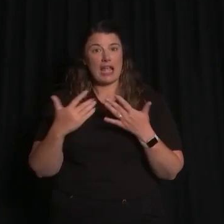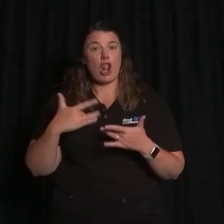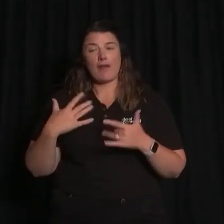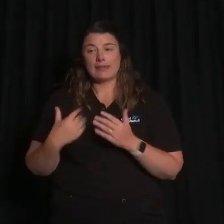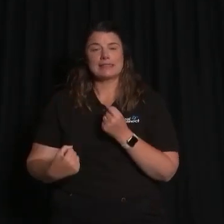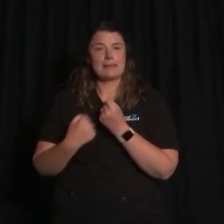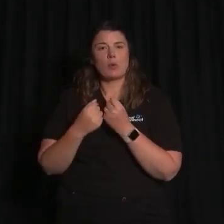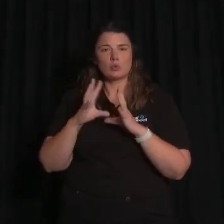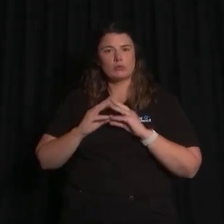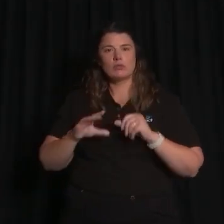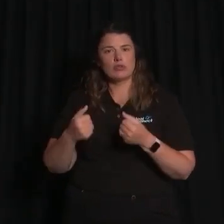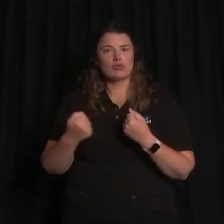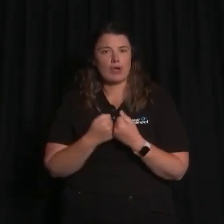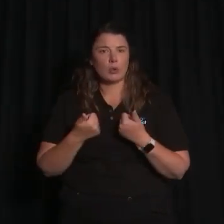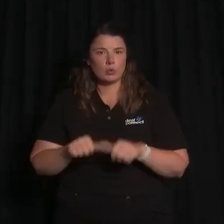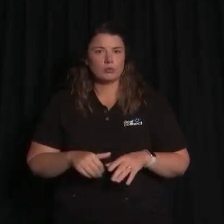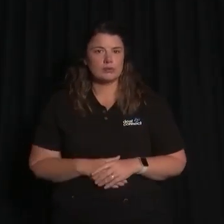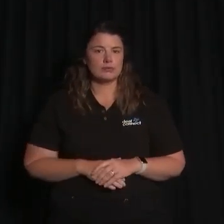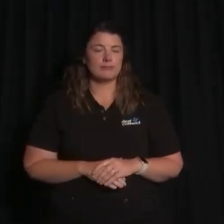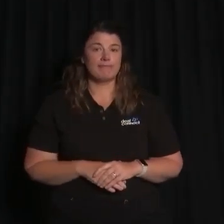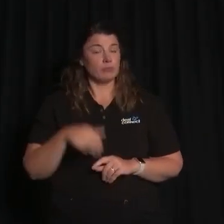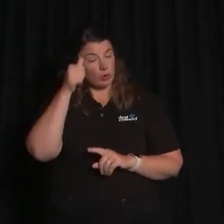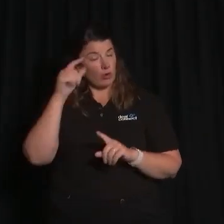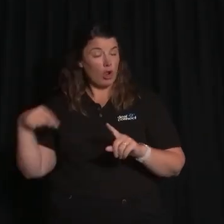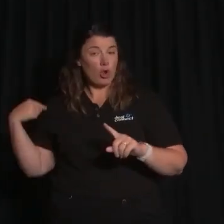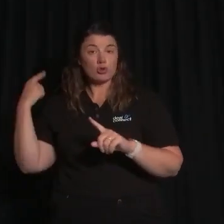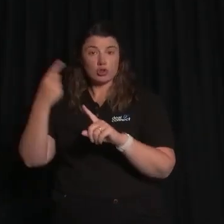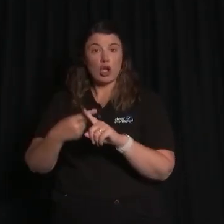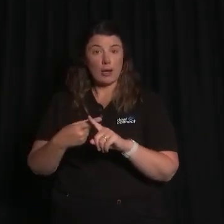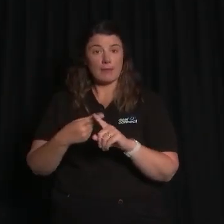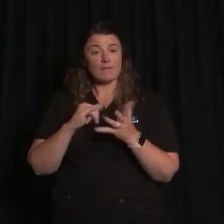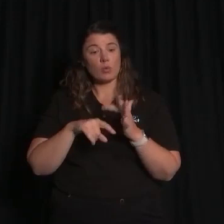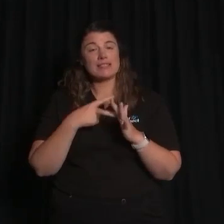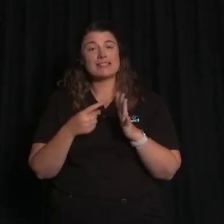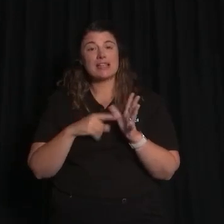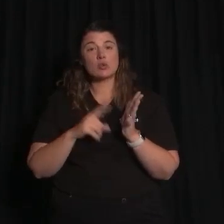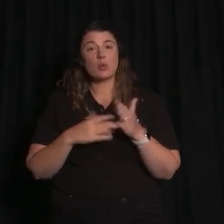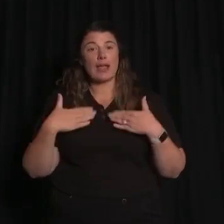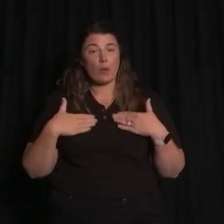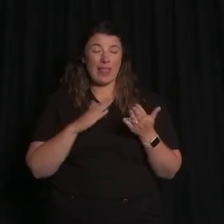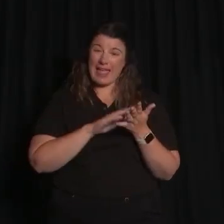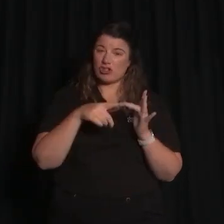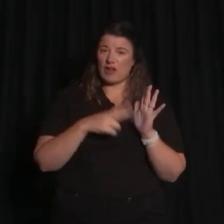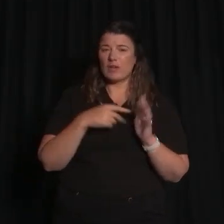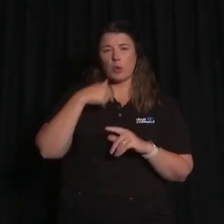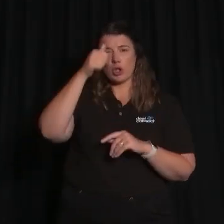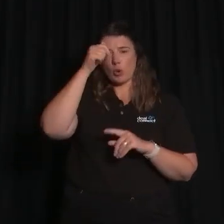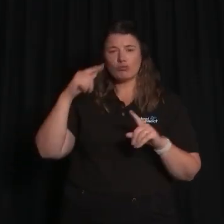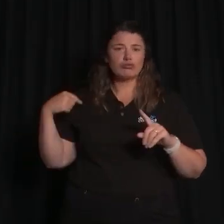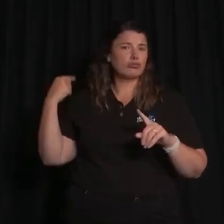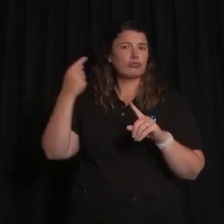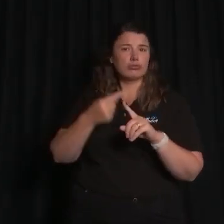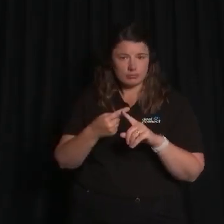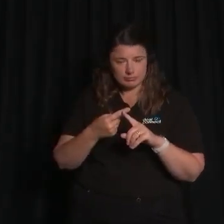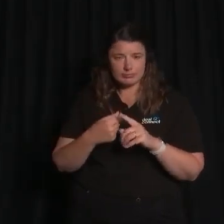required. We've known for a long time the health disparities in relation to sexual health, and HIV being the most obvious